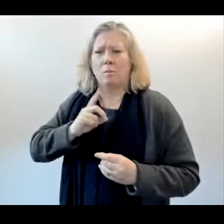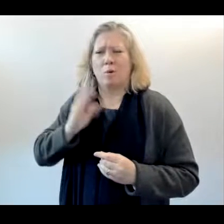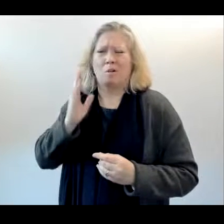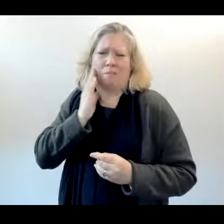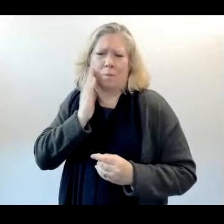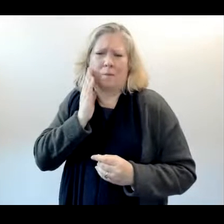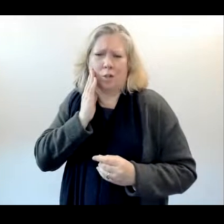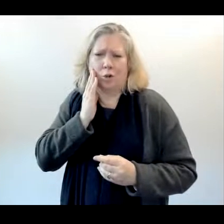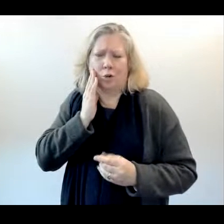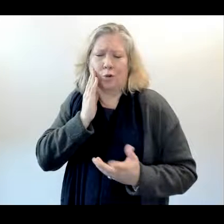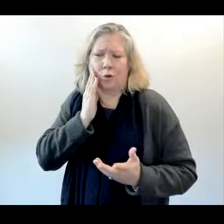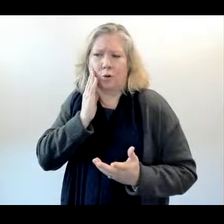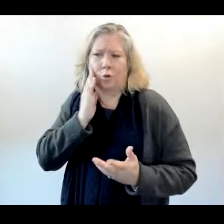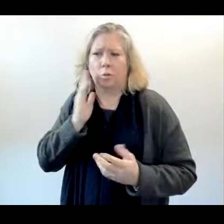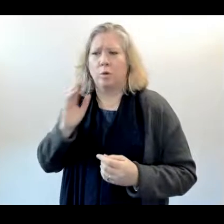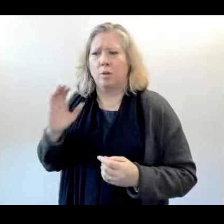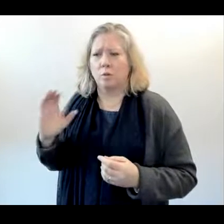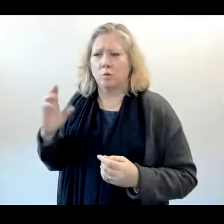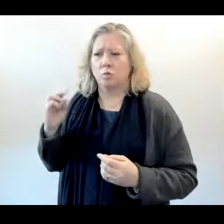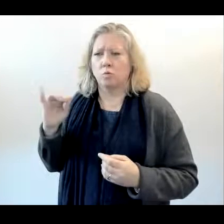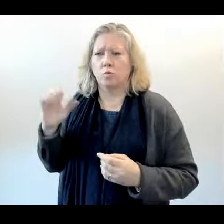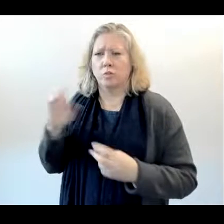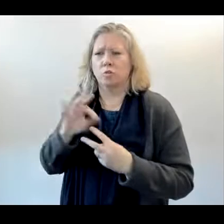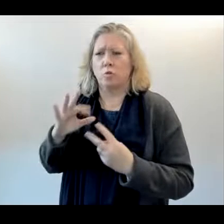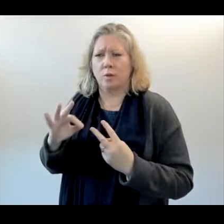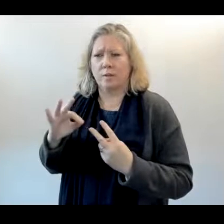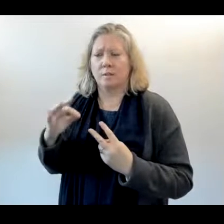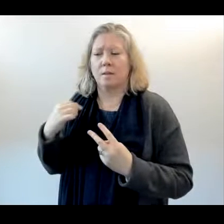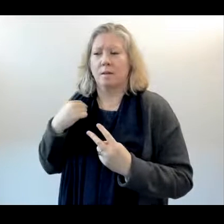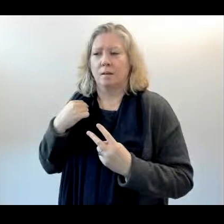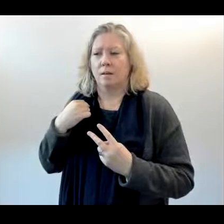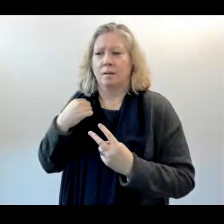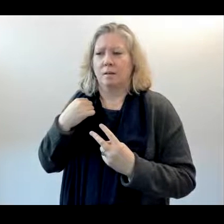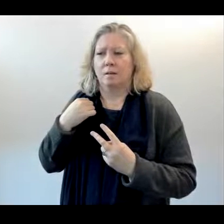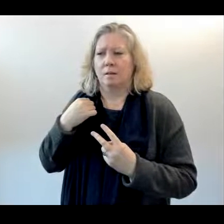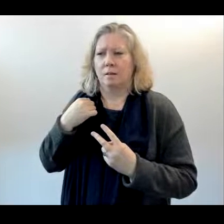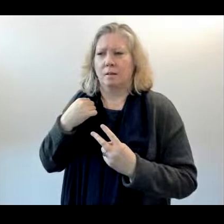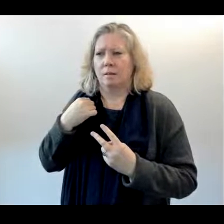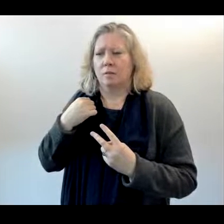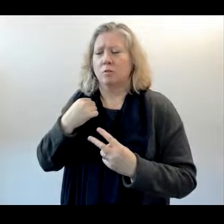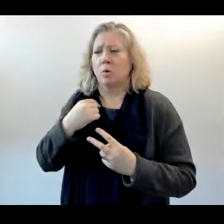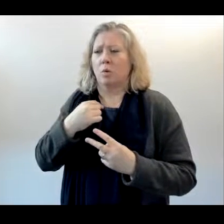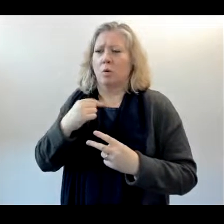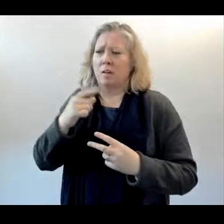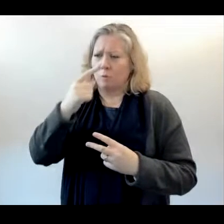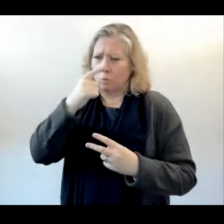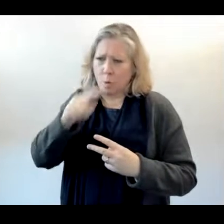with choice as we're wrapping up Larmer choice, but for the public and those listening, could you kind of go through next